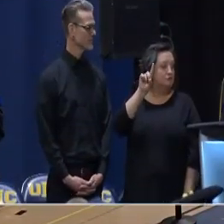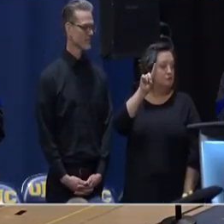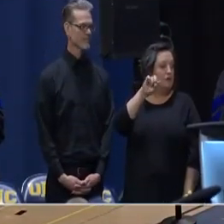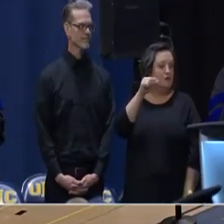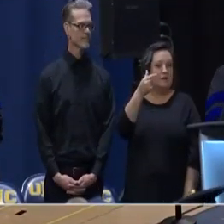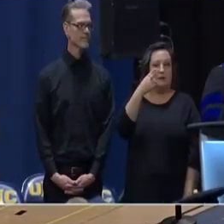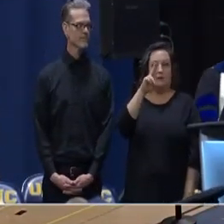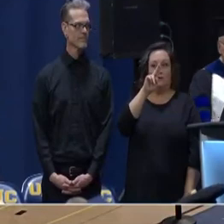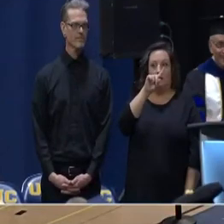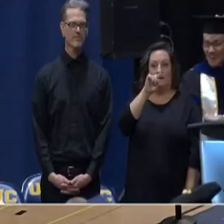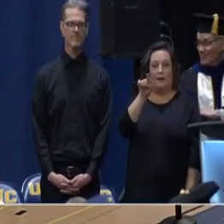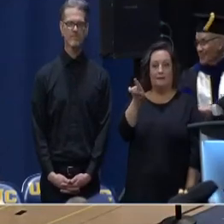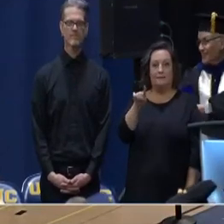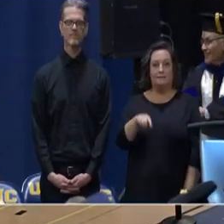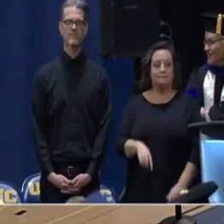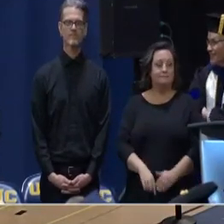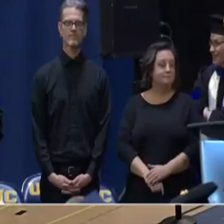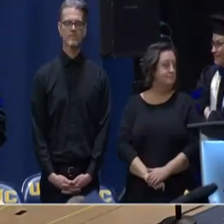Martin Rodriguez.